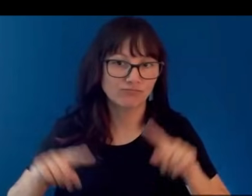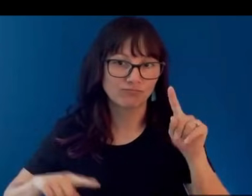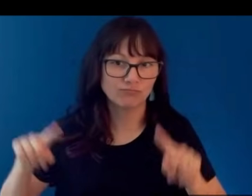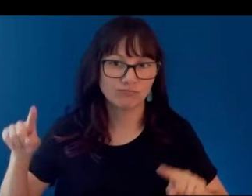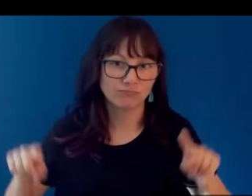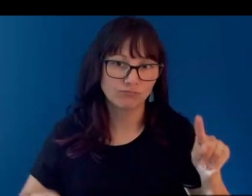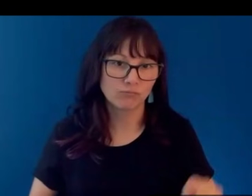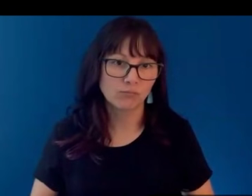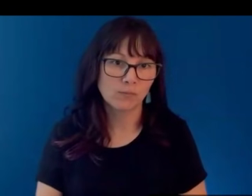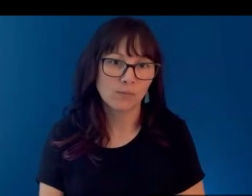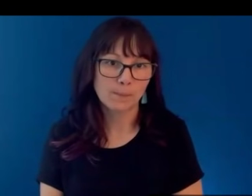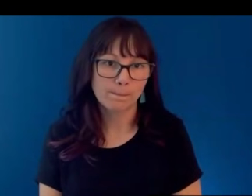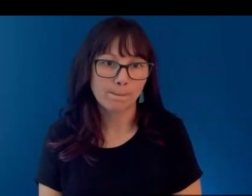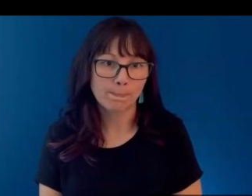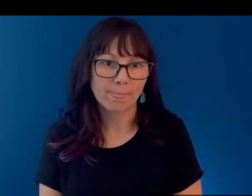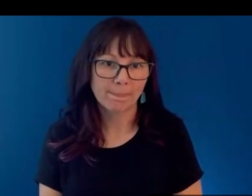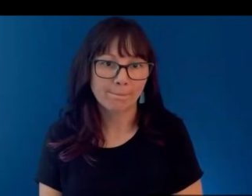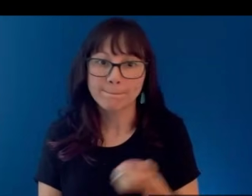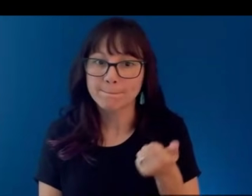atmosphere.